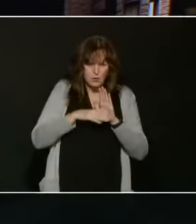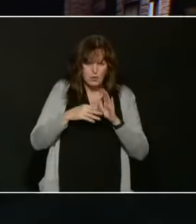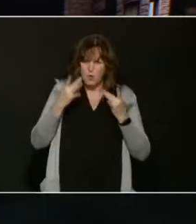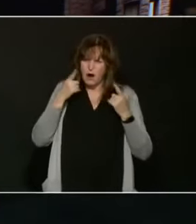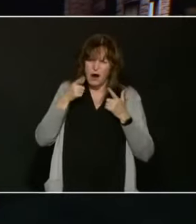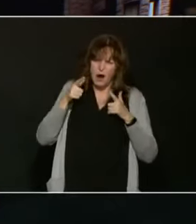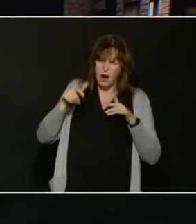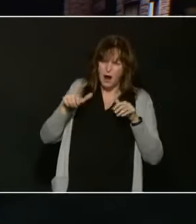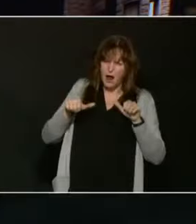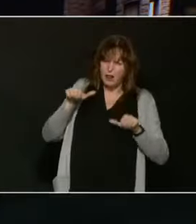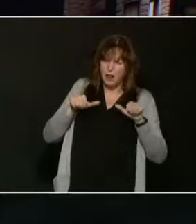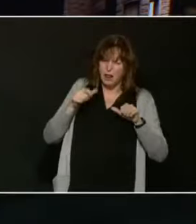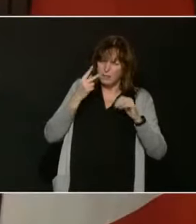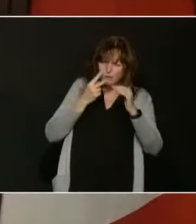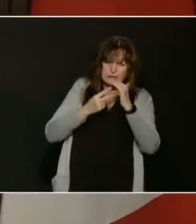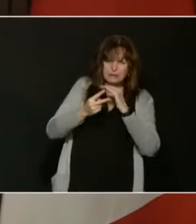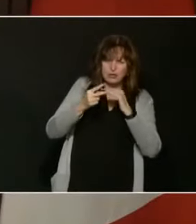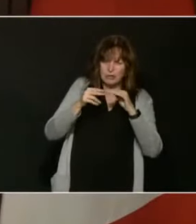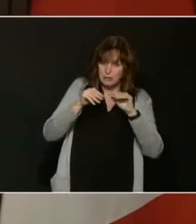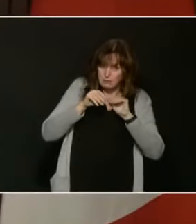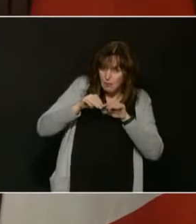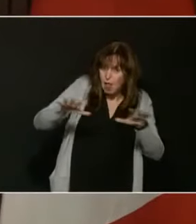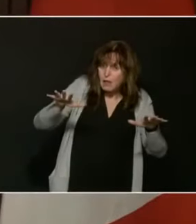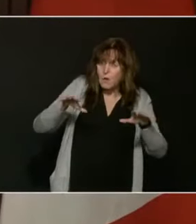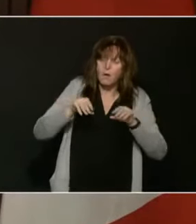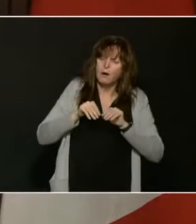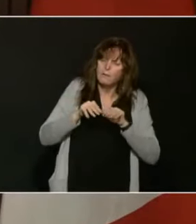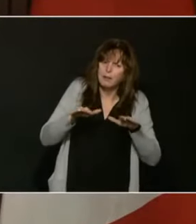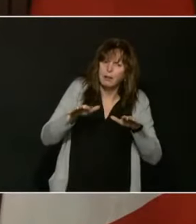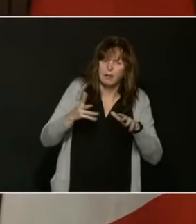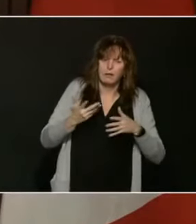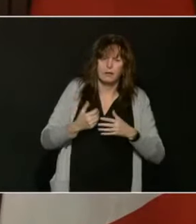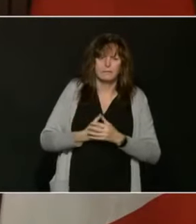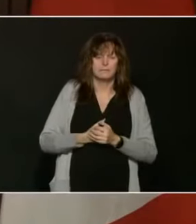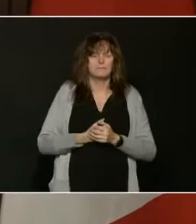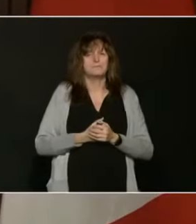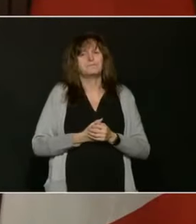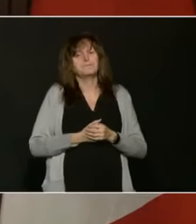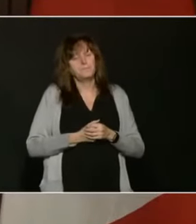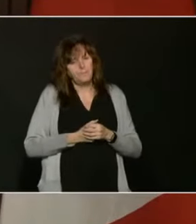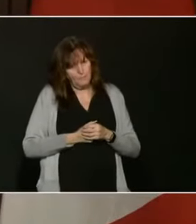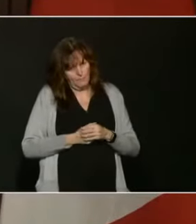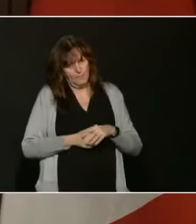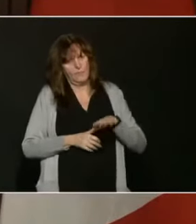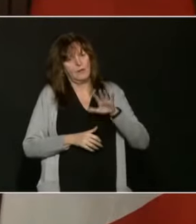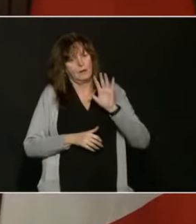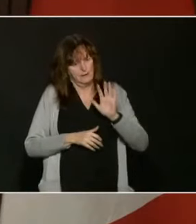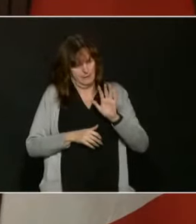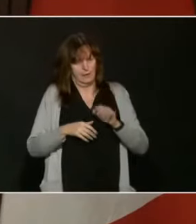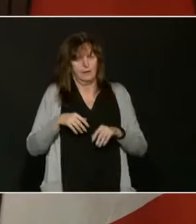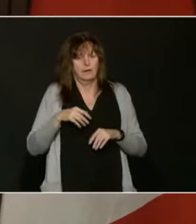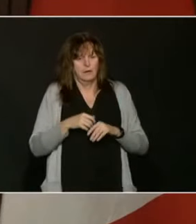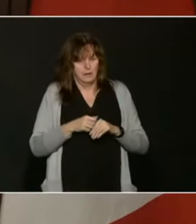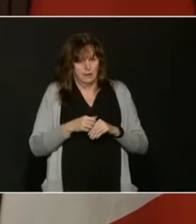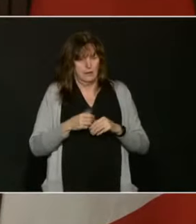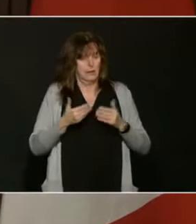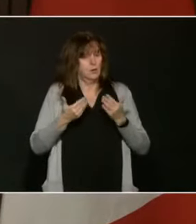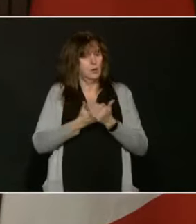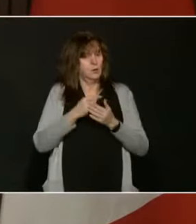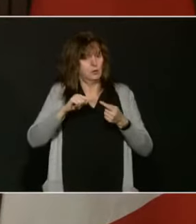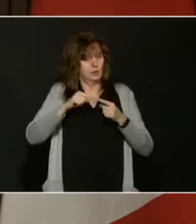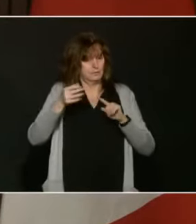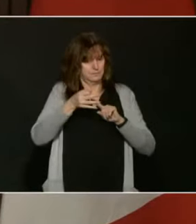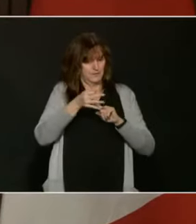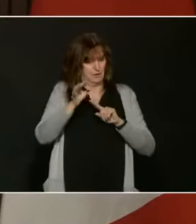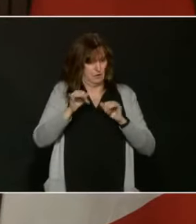Yeah, thanks for the question. So what we see pretty consistently is that the new variants are about 50% more transmissible, but that number does vary